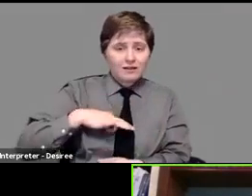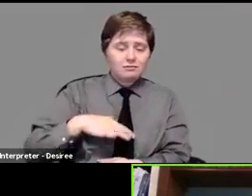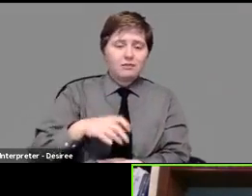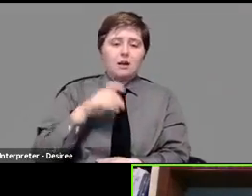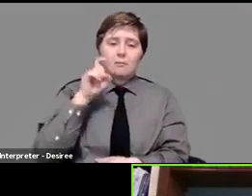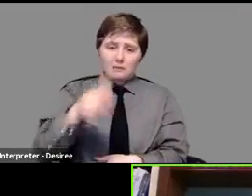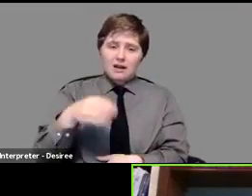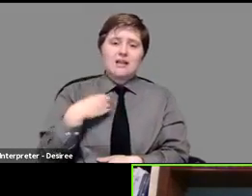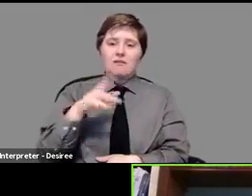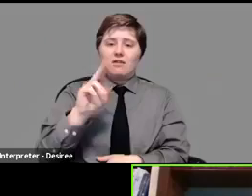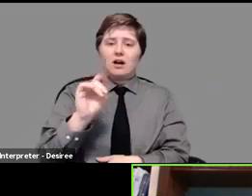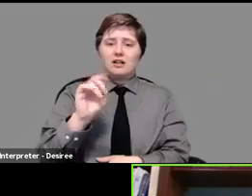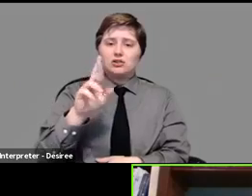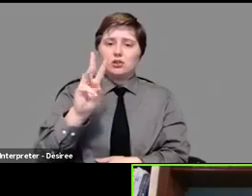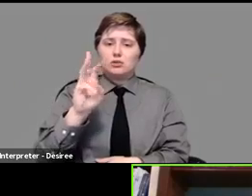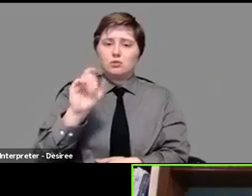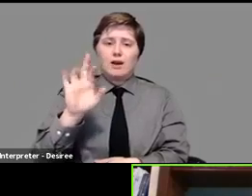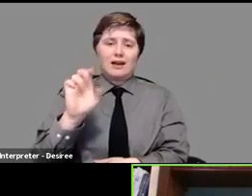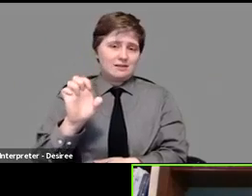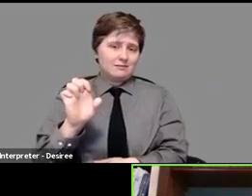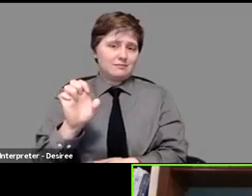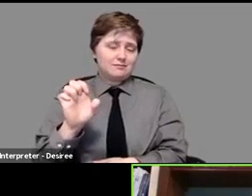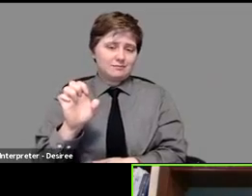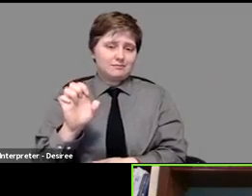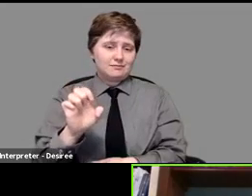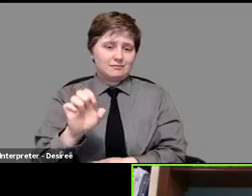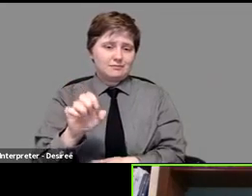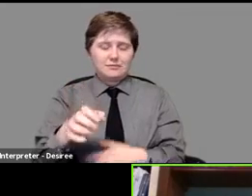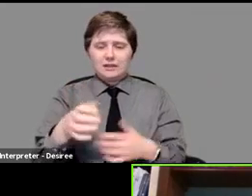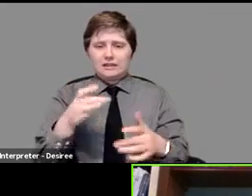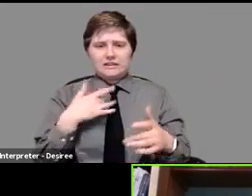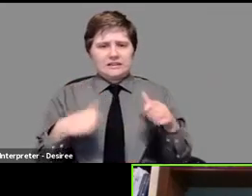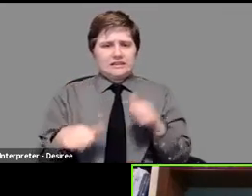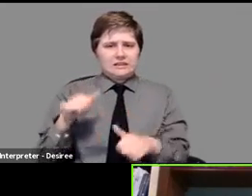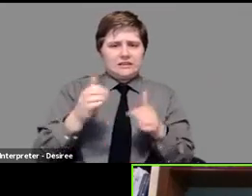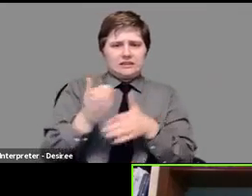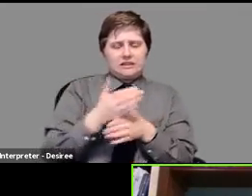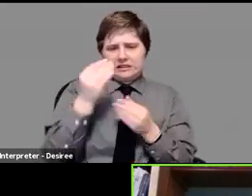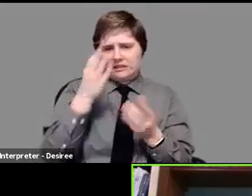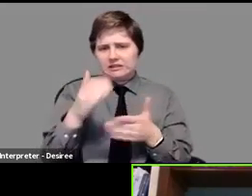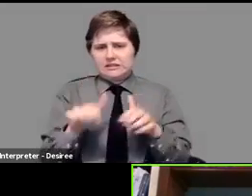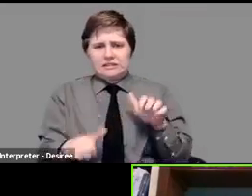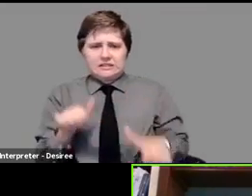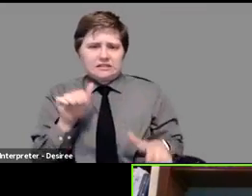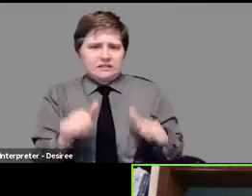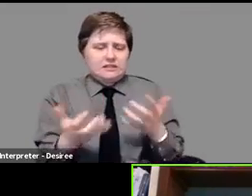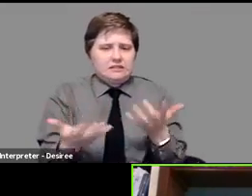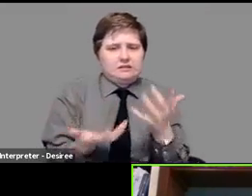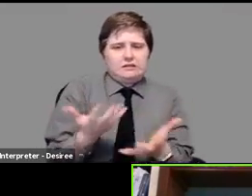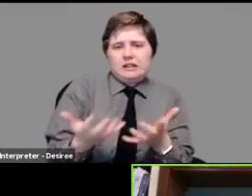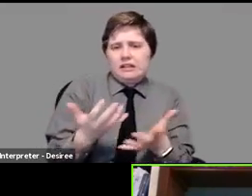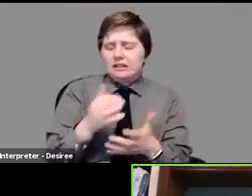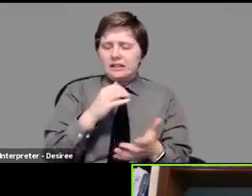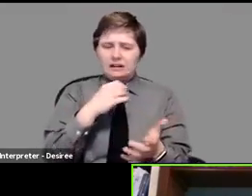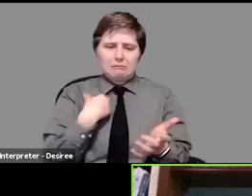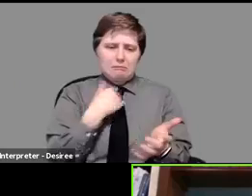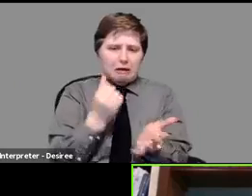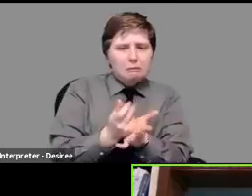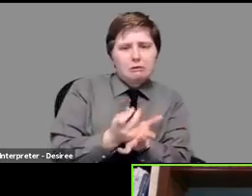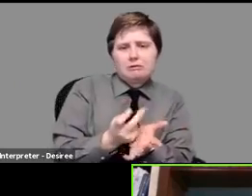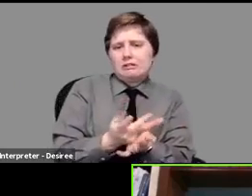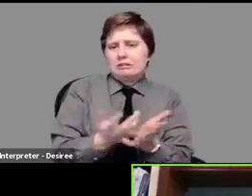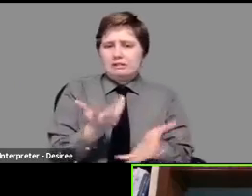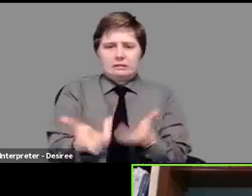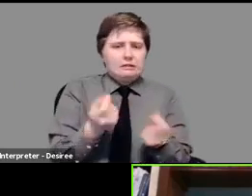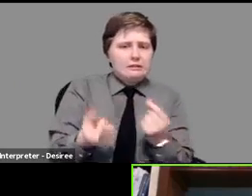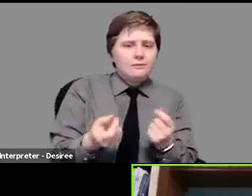underwrite. At the end of the day, the insecurity about sharing your information, the insecurity about maybe not getting approved, that's